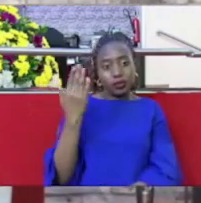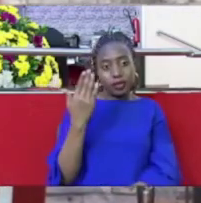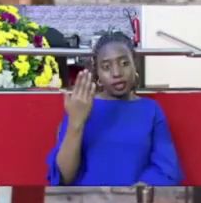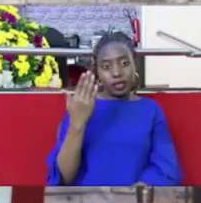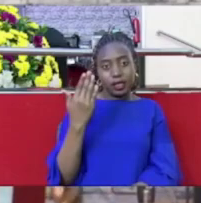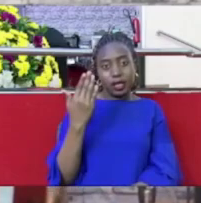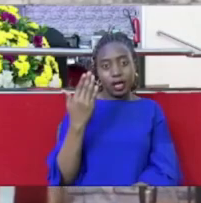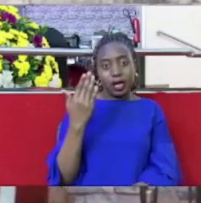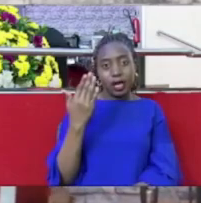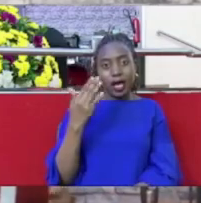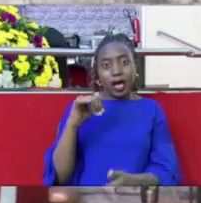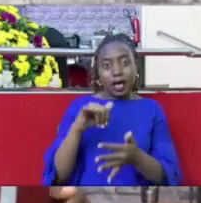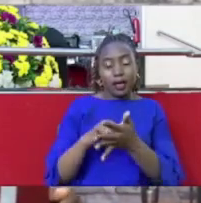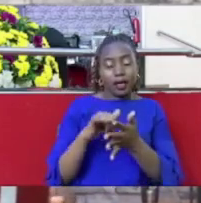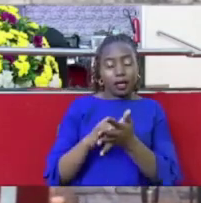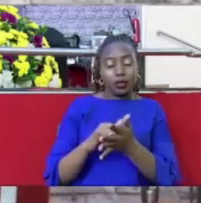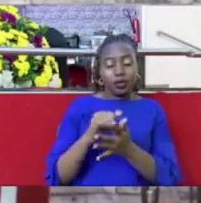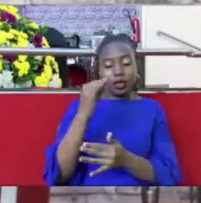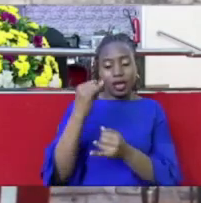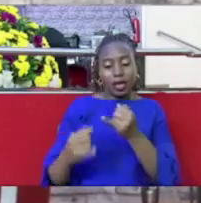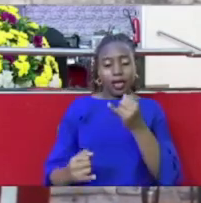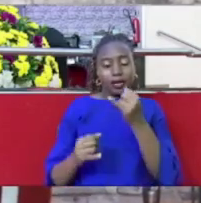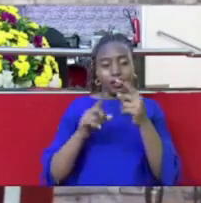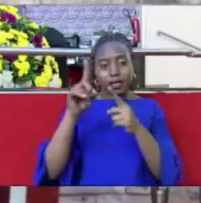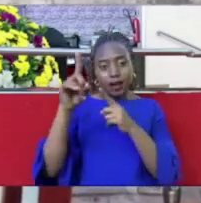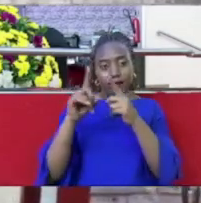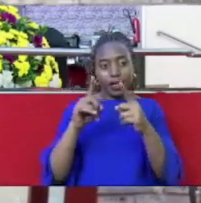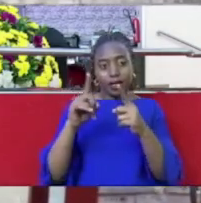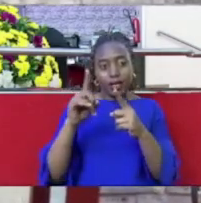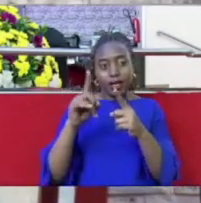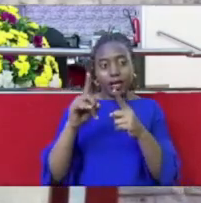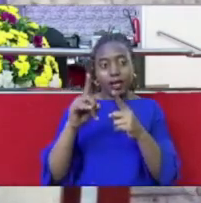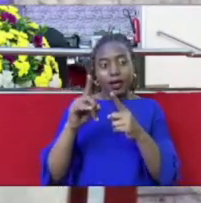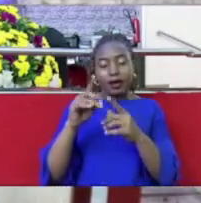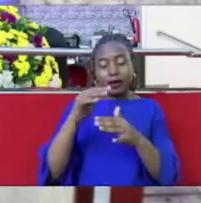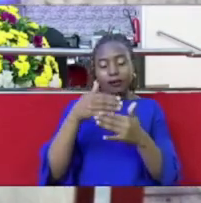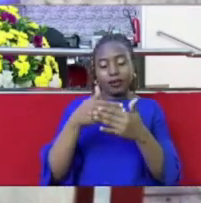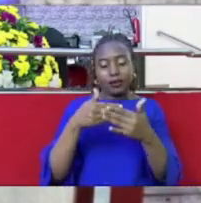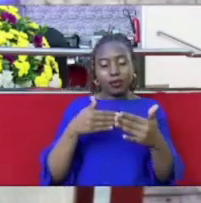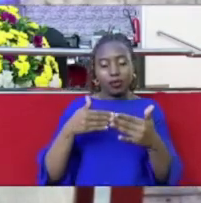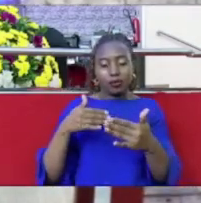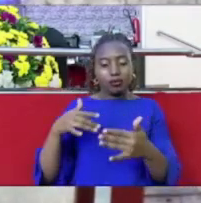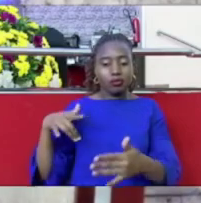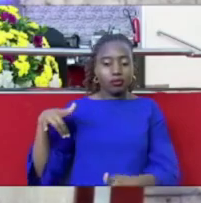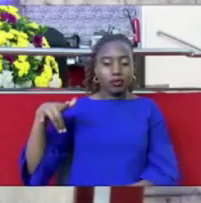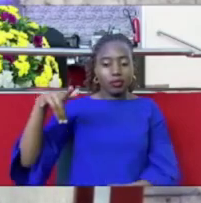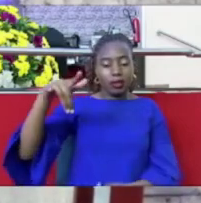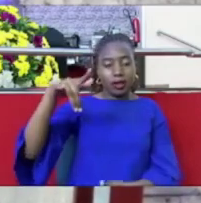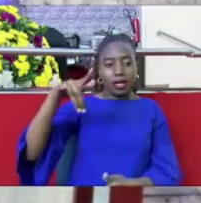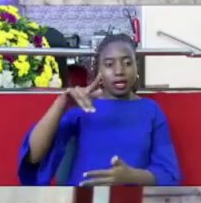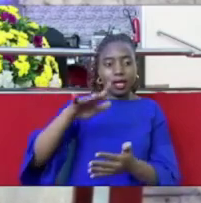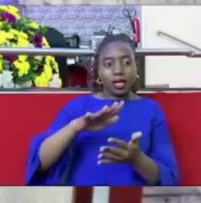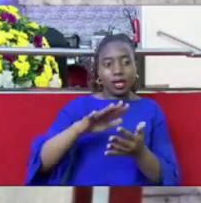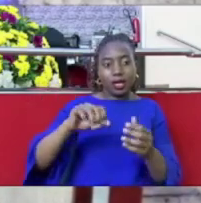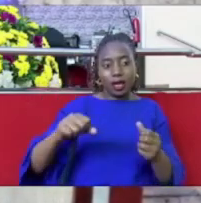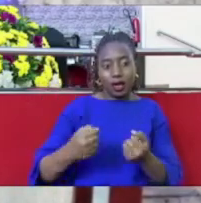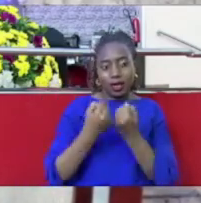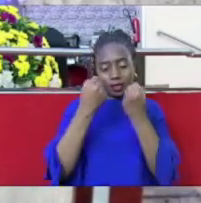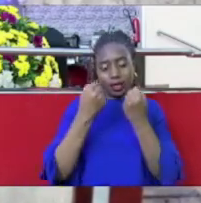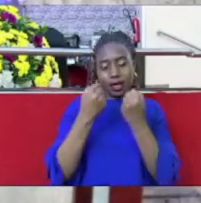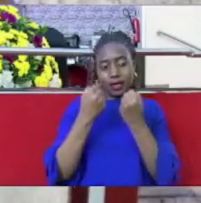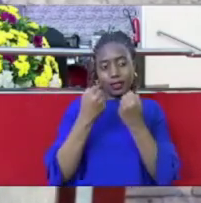he had an air accident. Na hiyo ilikuwa ni safari yake ya mwisho kabla apate ajali ya ndege. And one of the things that